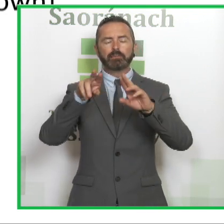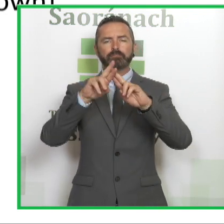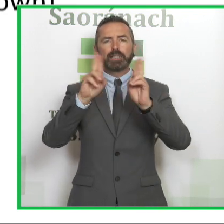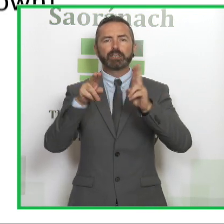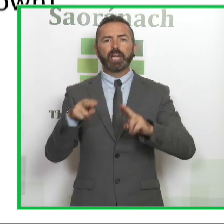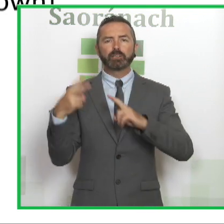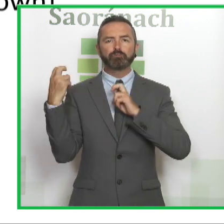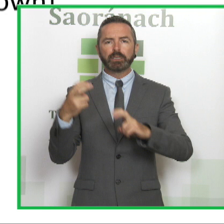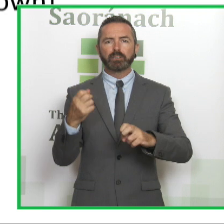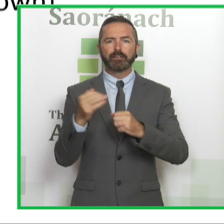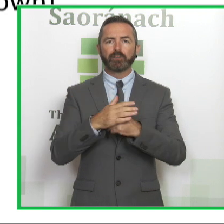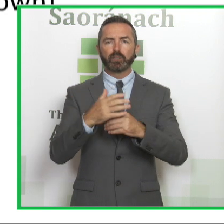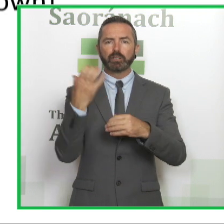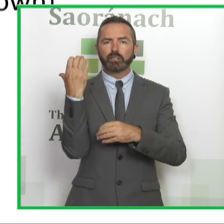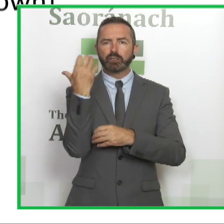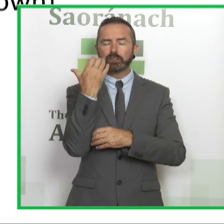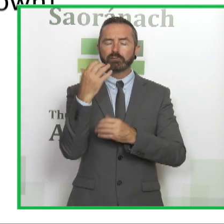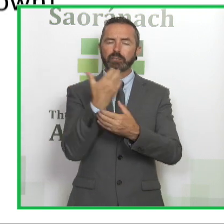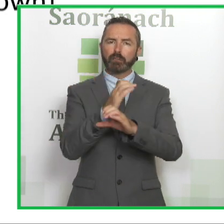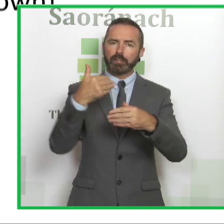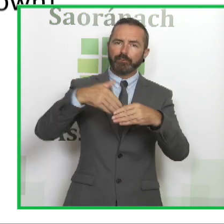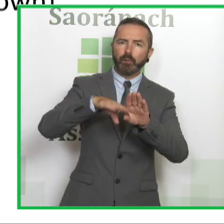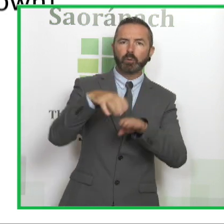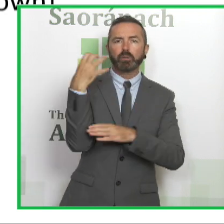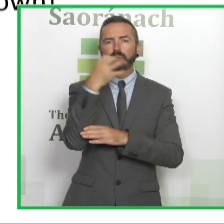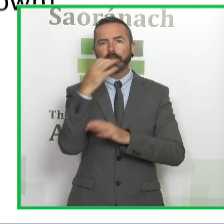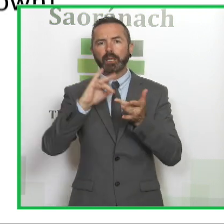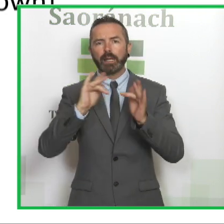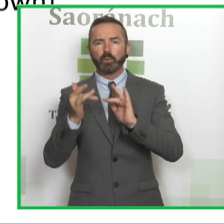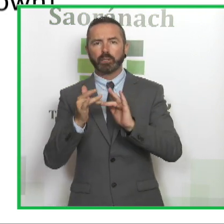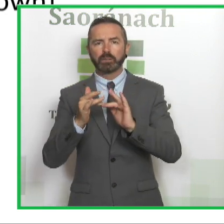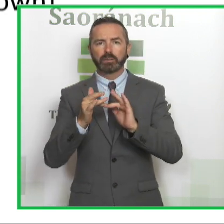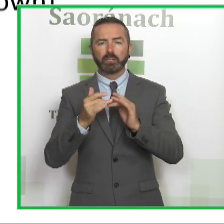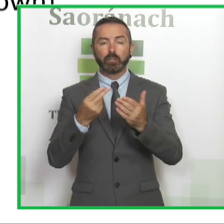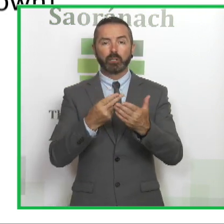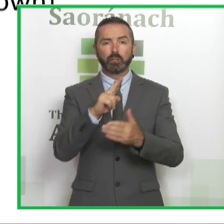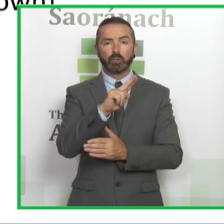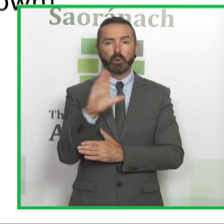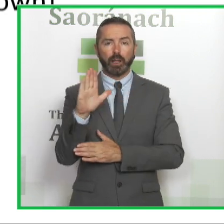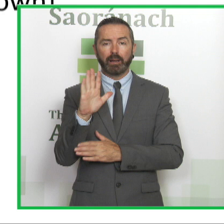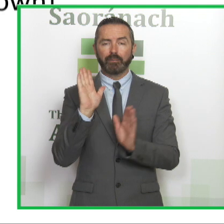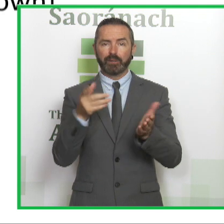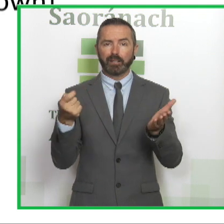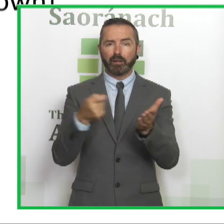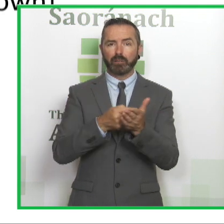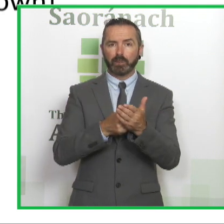networks and children's involvement, a growing body of Irish research that obviously the University of Limerick is contributing to